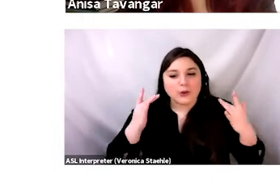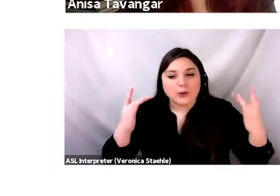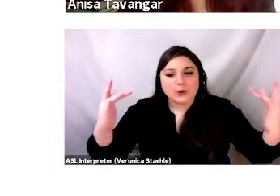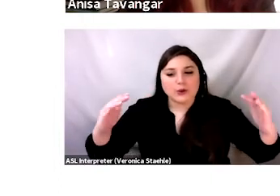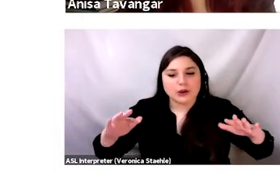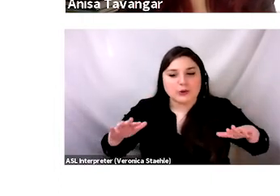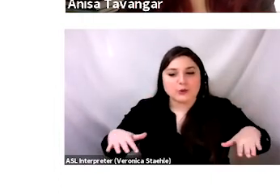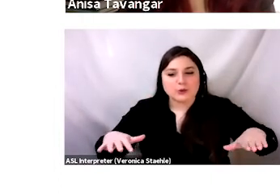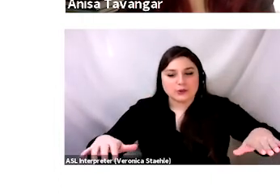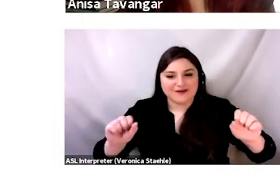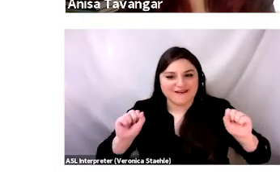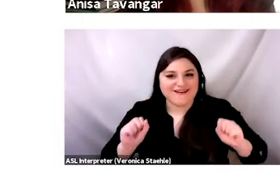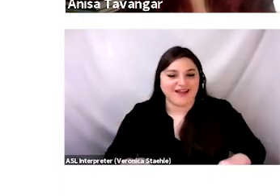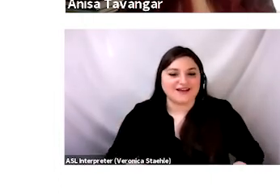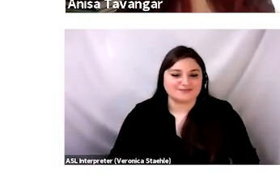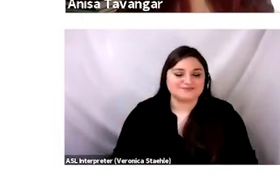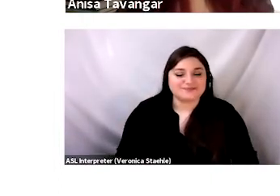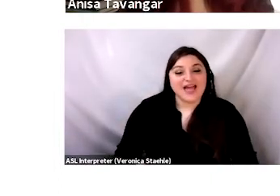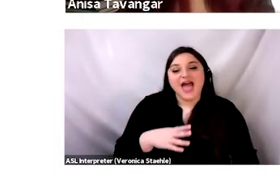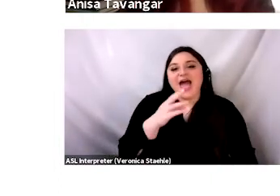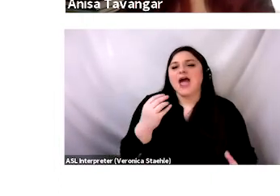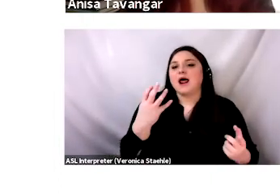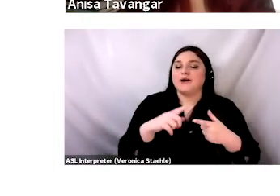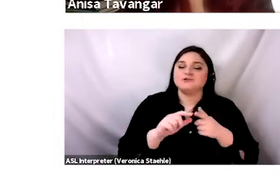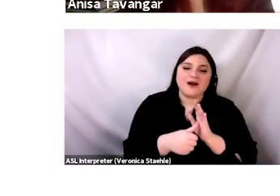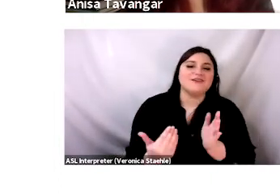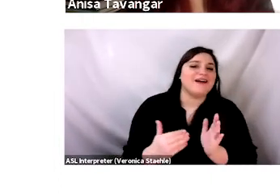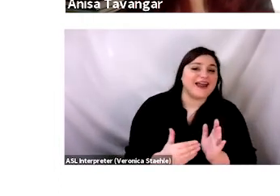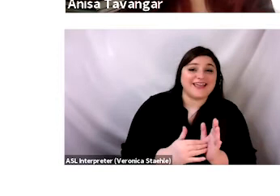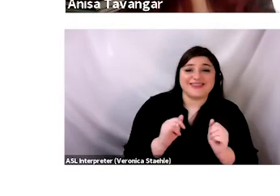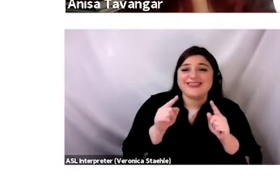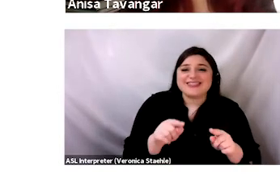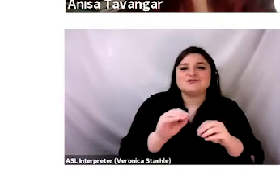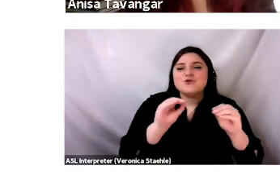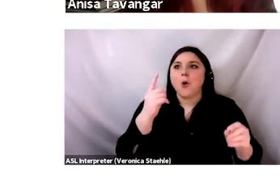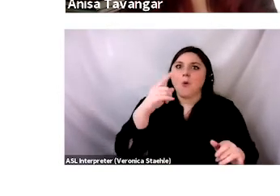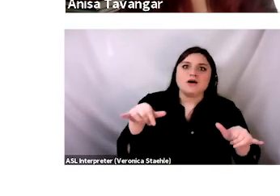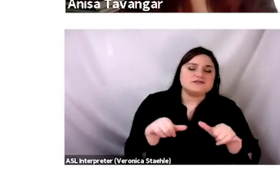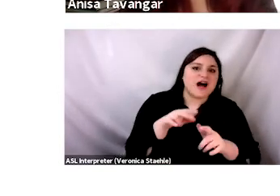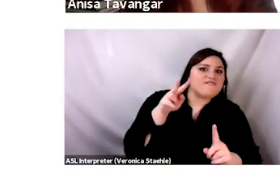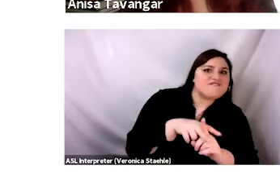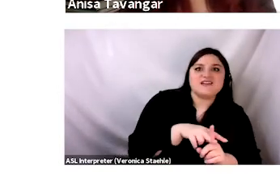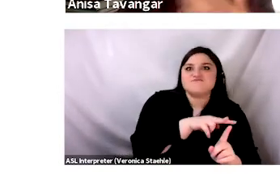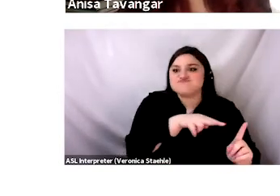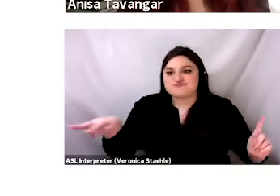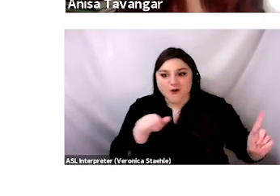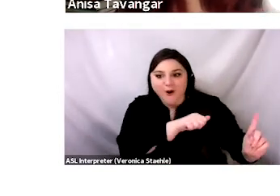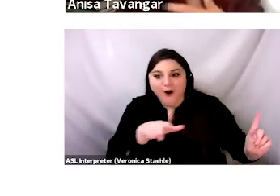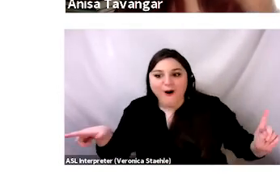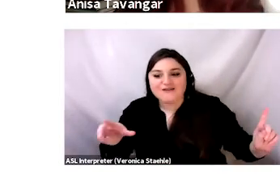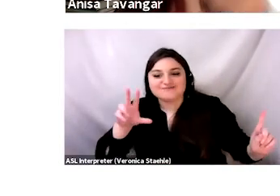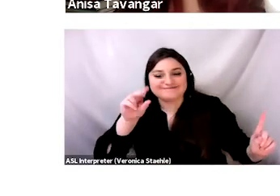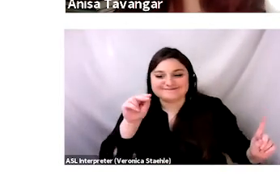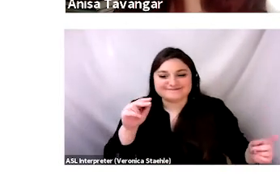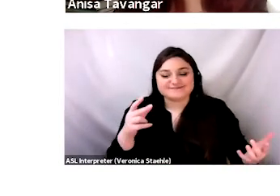honesty, I think it's also calling to mind this notion that none of this stuff is prescriptive. There's not an easy answer, there's not an easy solution, but it really takes an effort to be